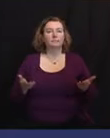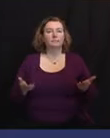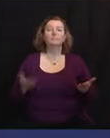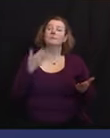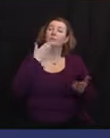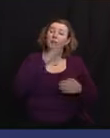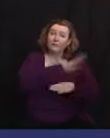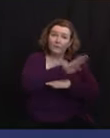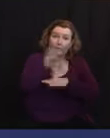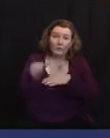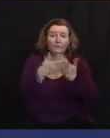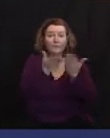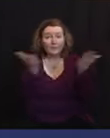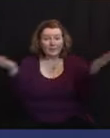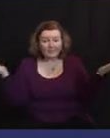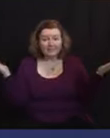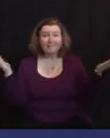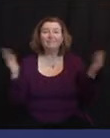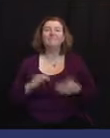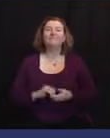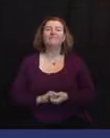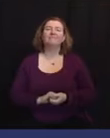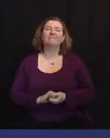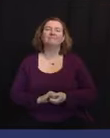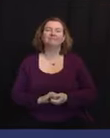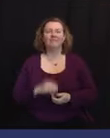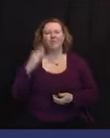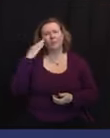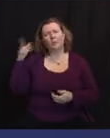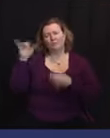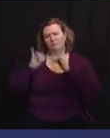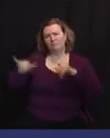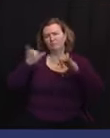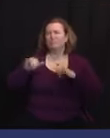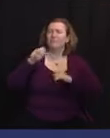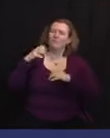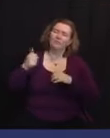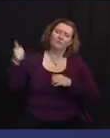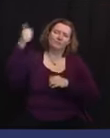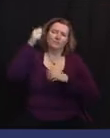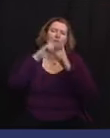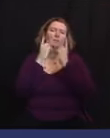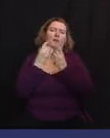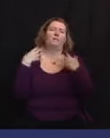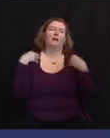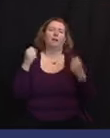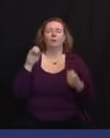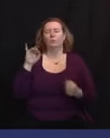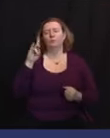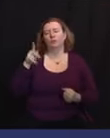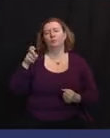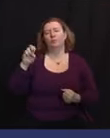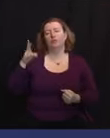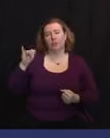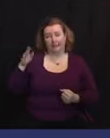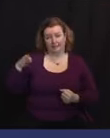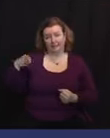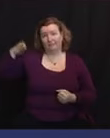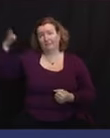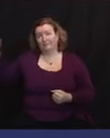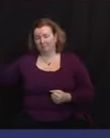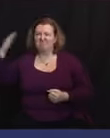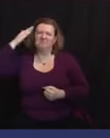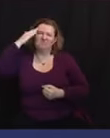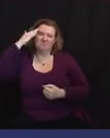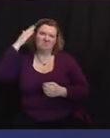Good afternoon, everyone. With me is the woman to my right who needs no introduction, the Commissioner of the Department of Health, Judy Persichilli. To her right, another familiar